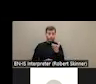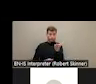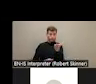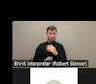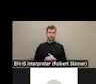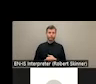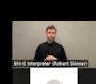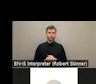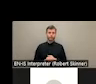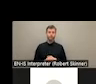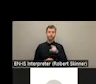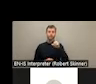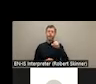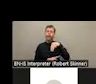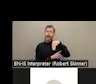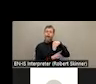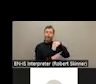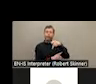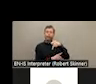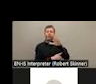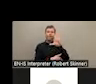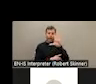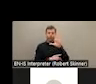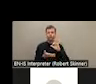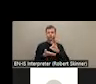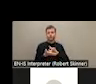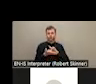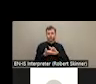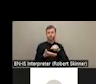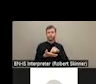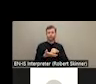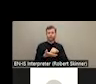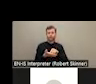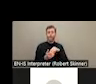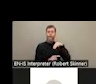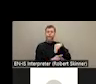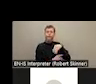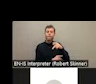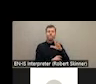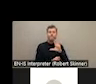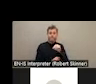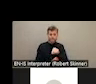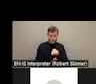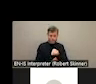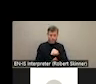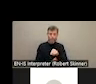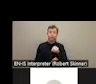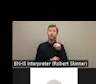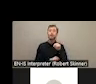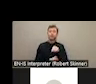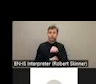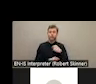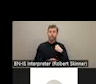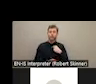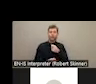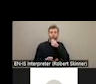voyez ici. Sur ces lecteurs MP5, nous avons mis les enregistrements audio pour les